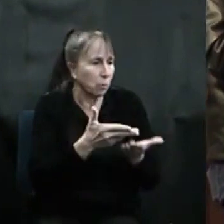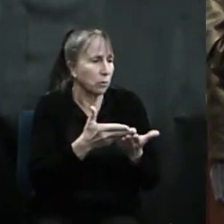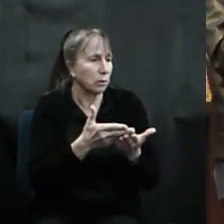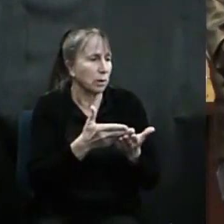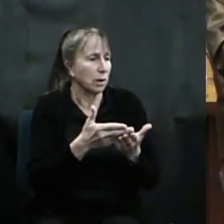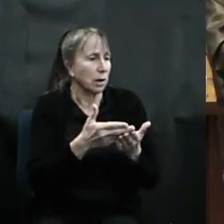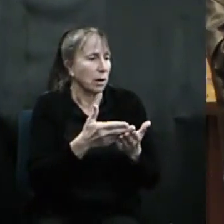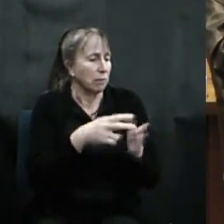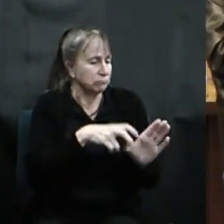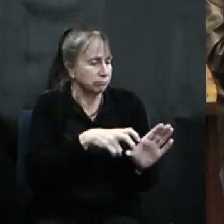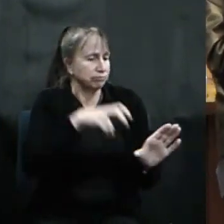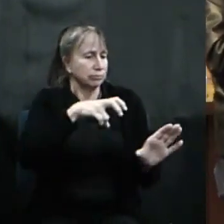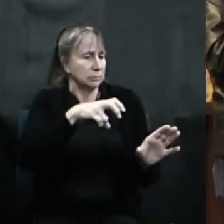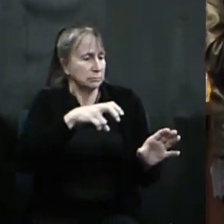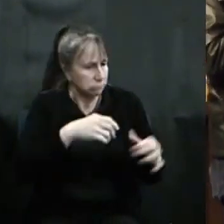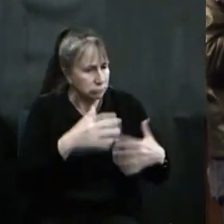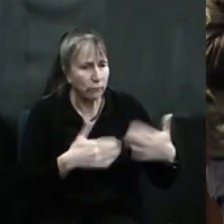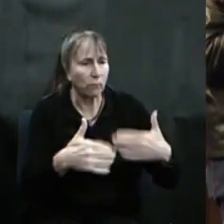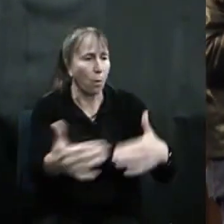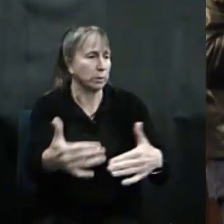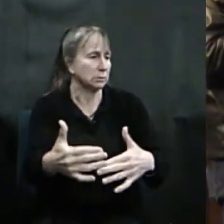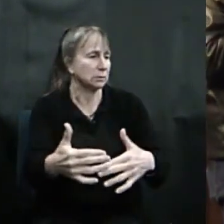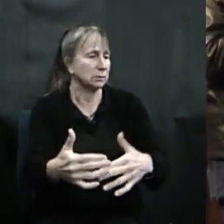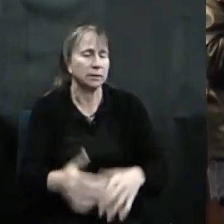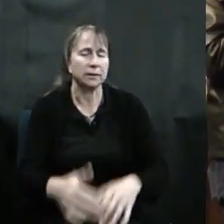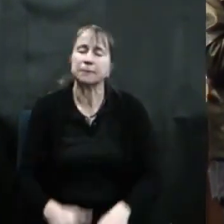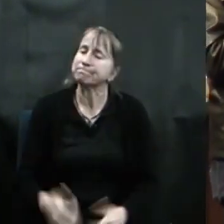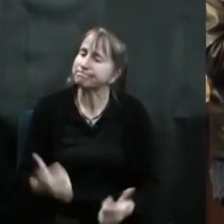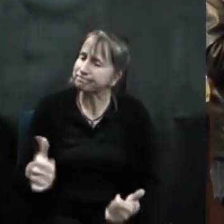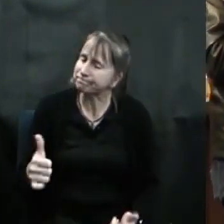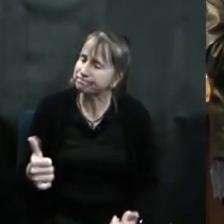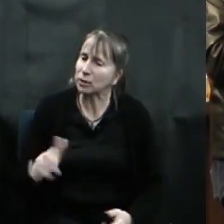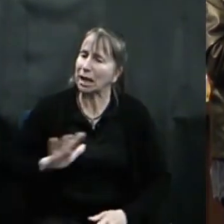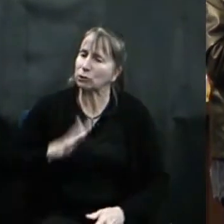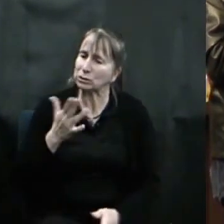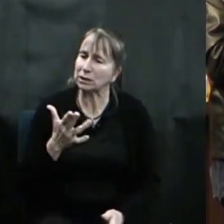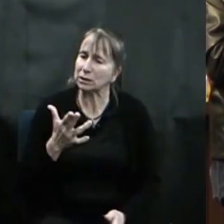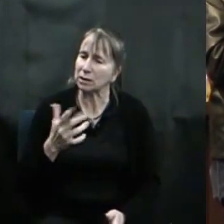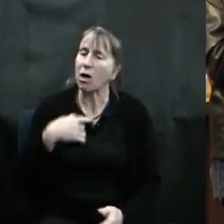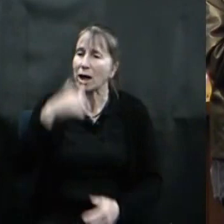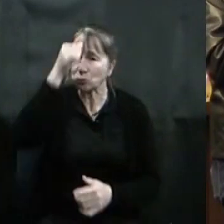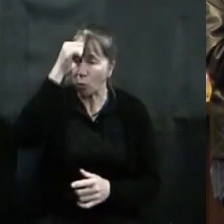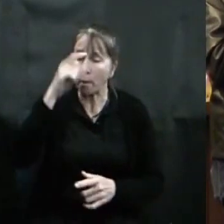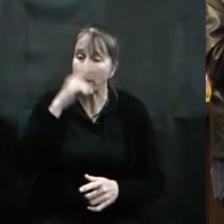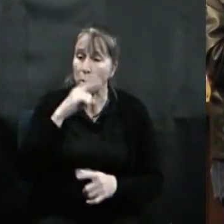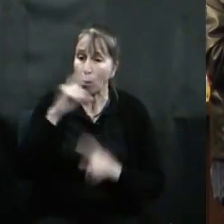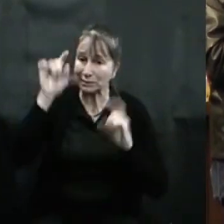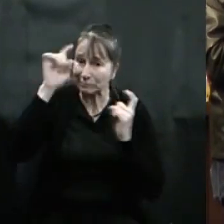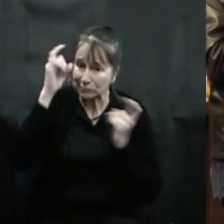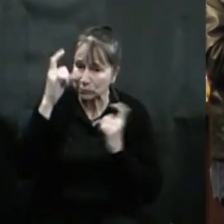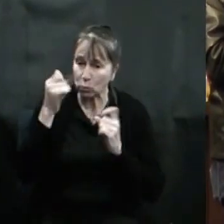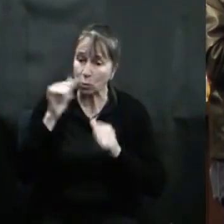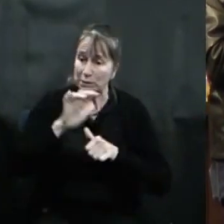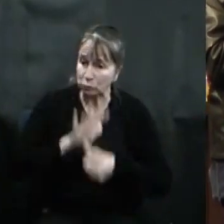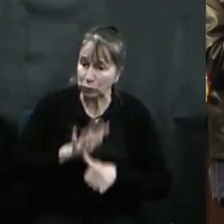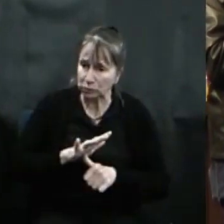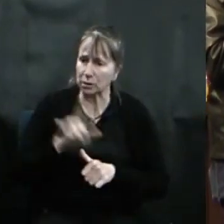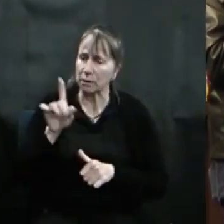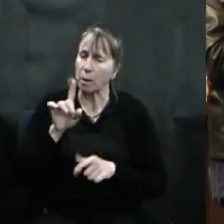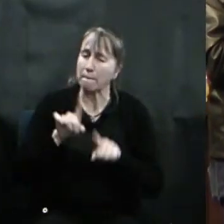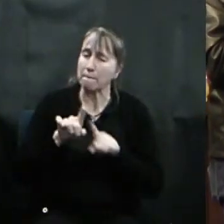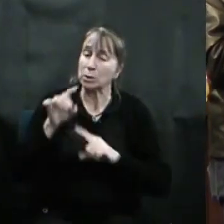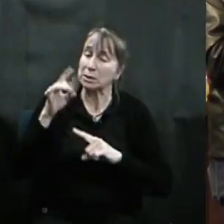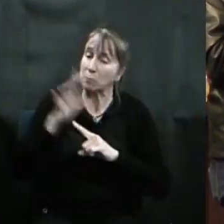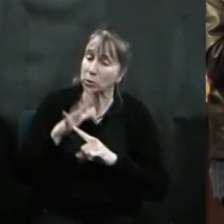of that kind of fog? It's interesting, isn't it? I mean, even people with anxiety and depression, one of the most important things is